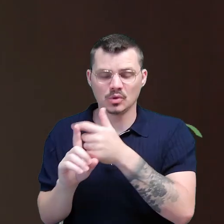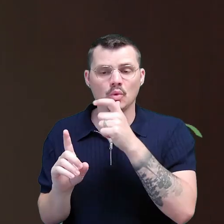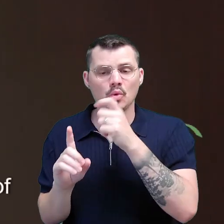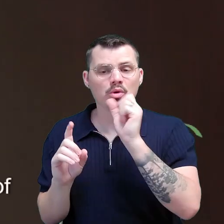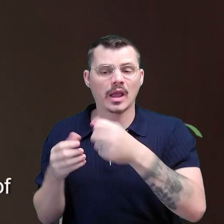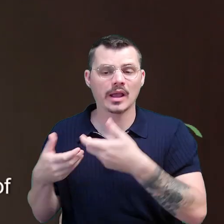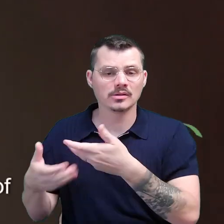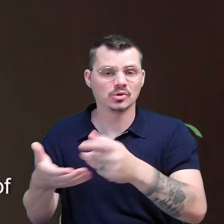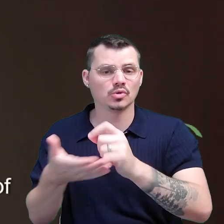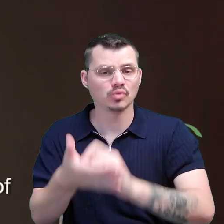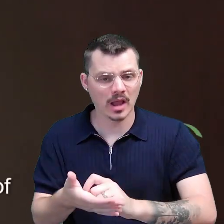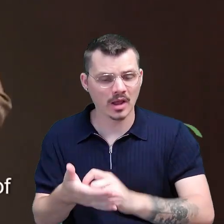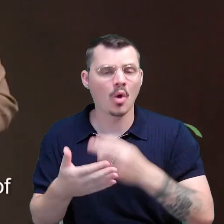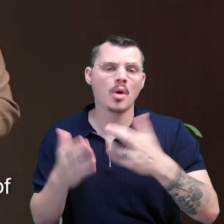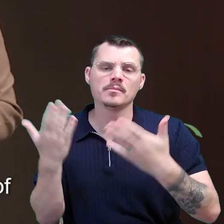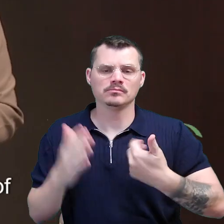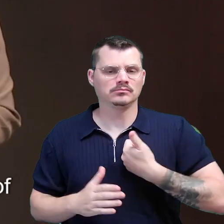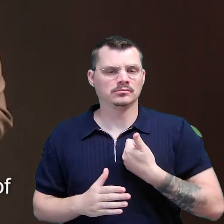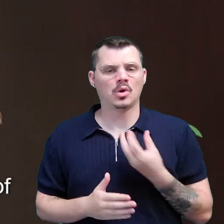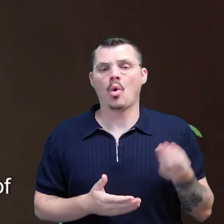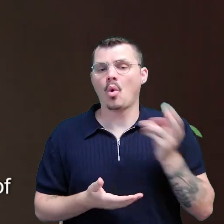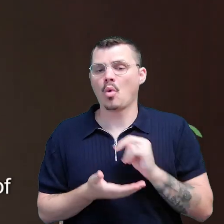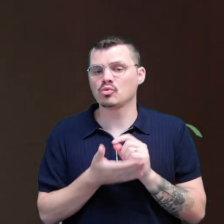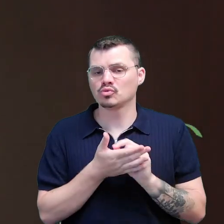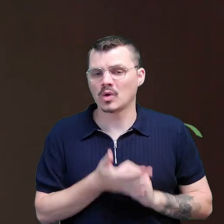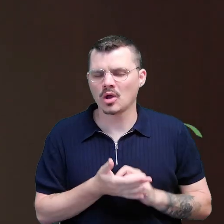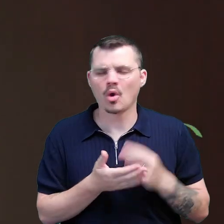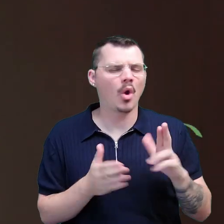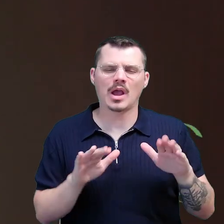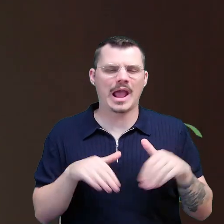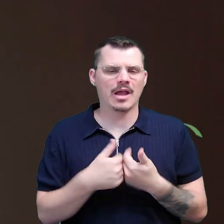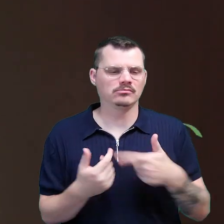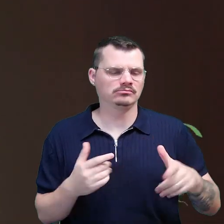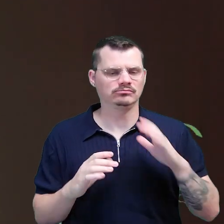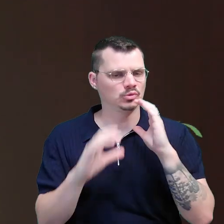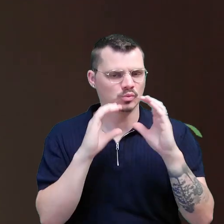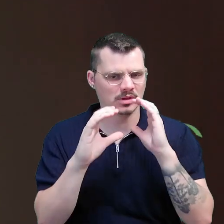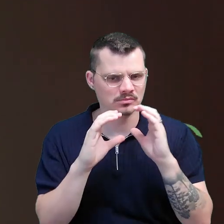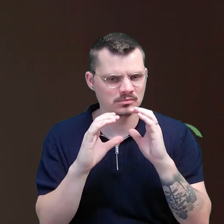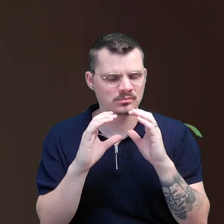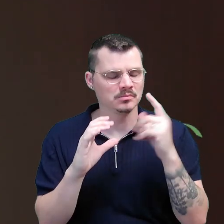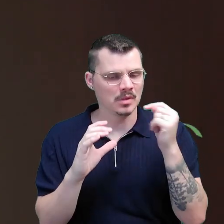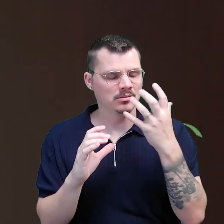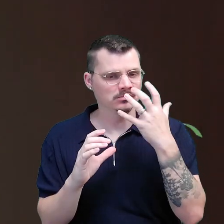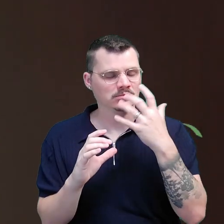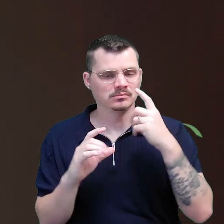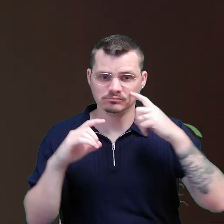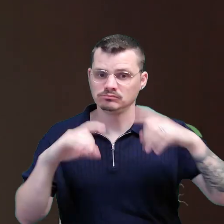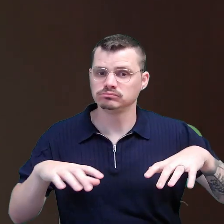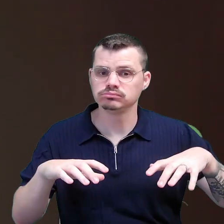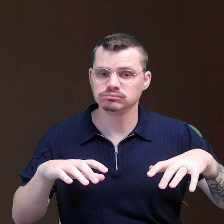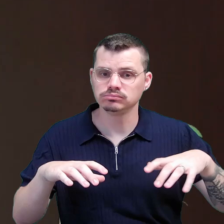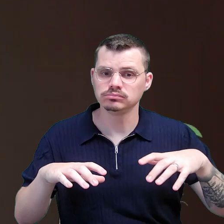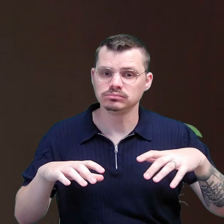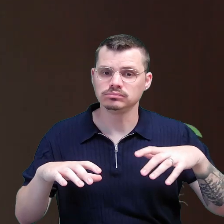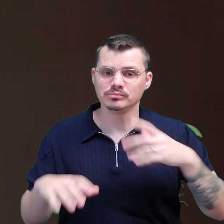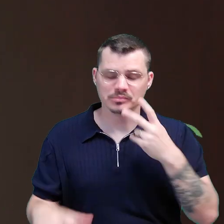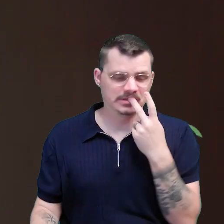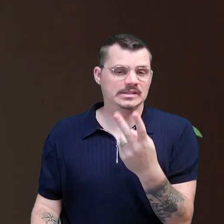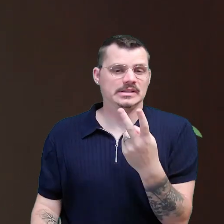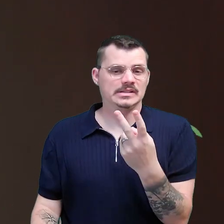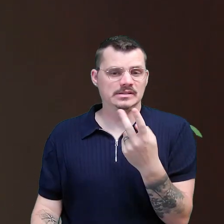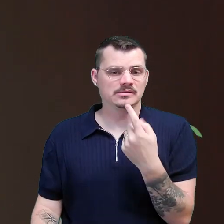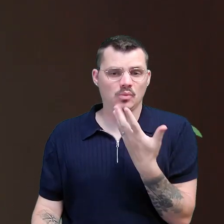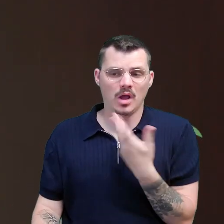write, or their own writing, or some other way of communicating. It's pretty staggering to